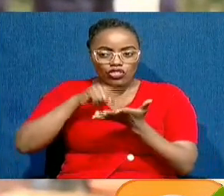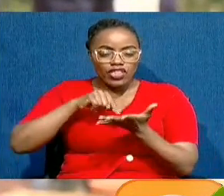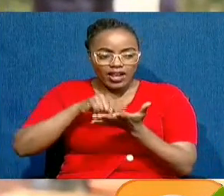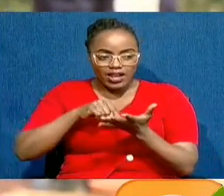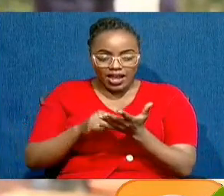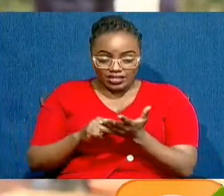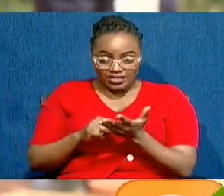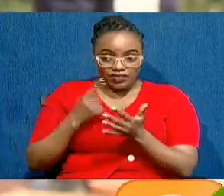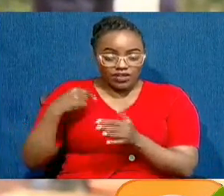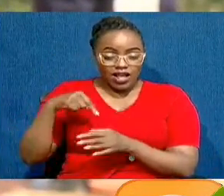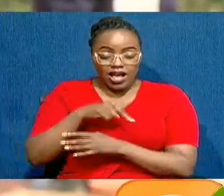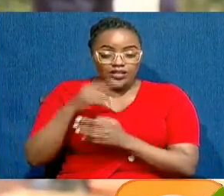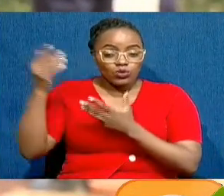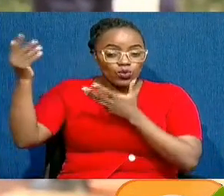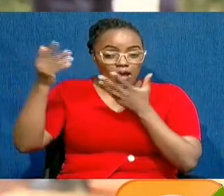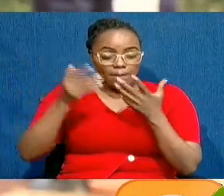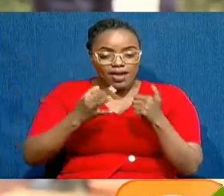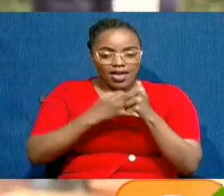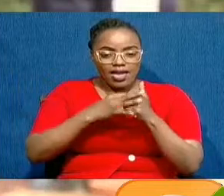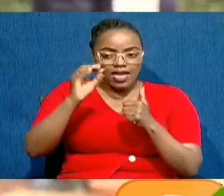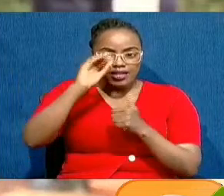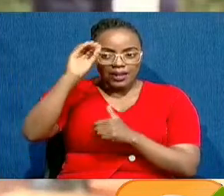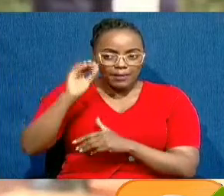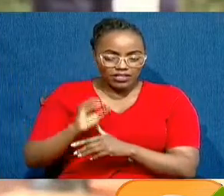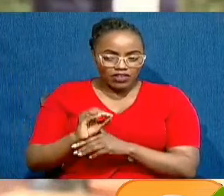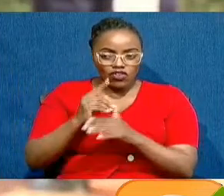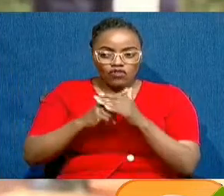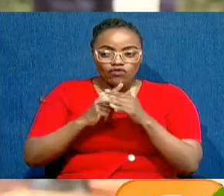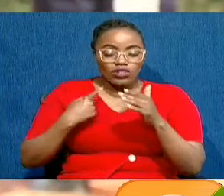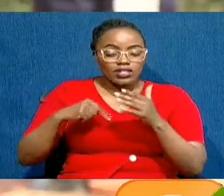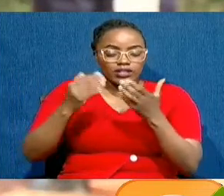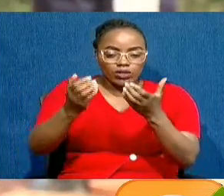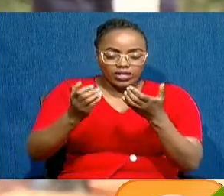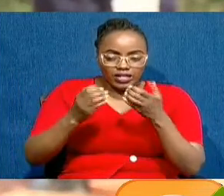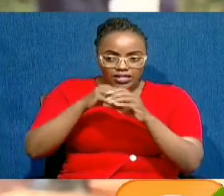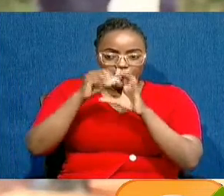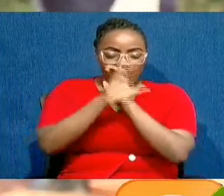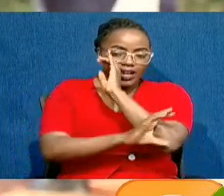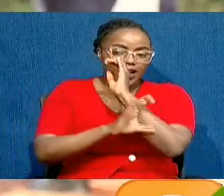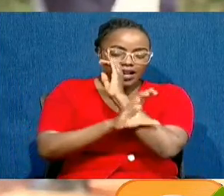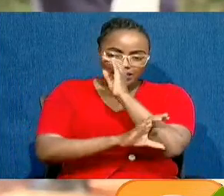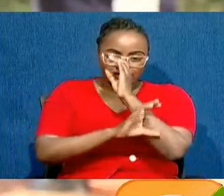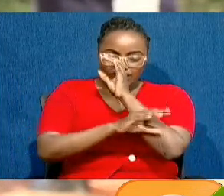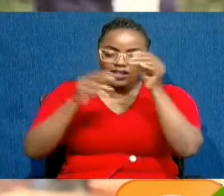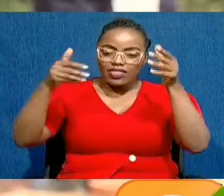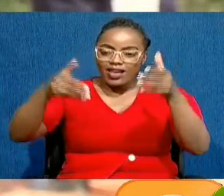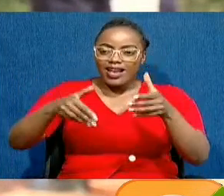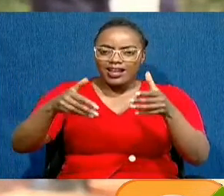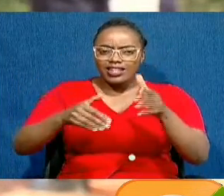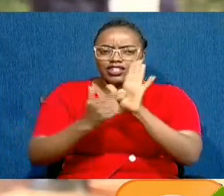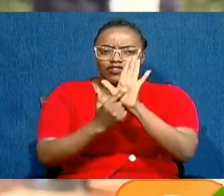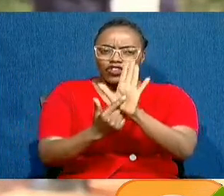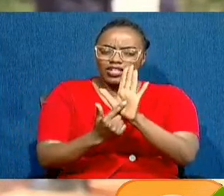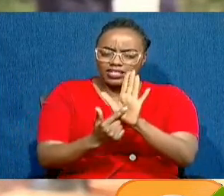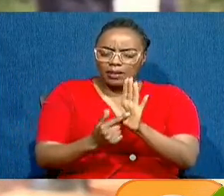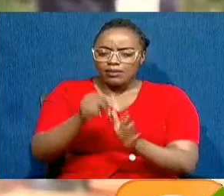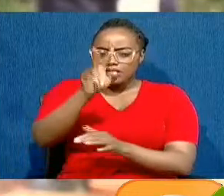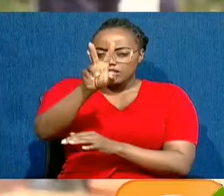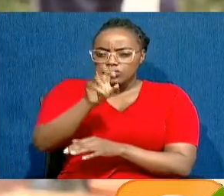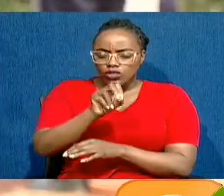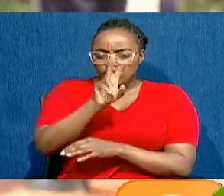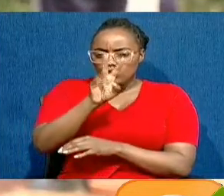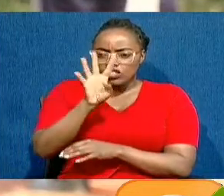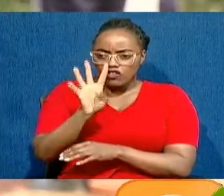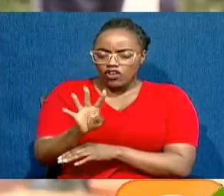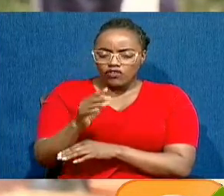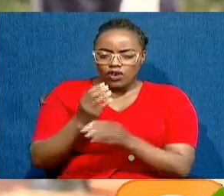We are importing 80% of what we require in this country. Currently, like for example, in